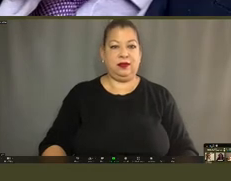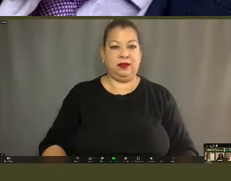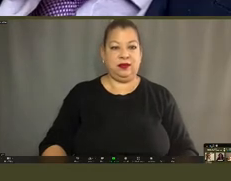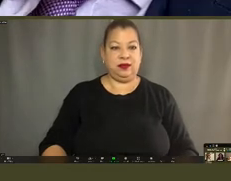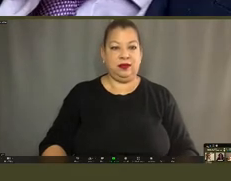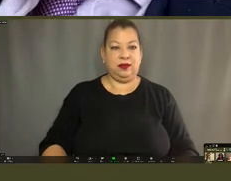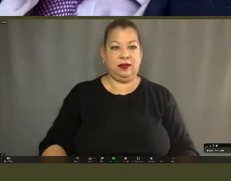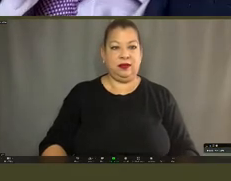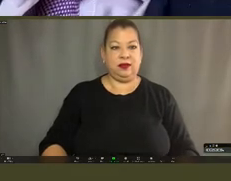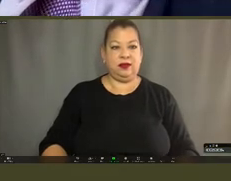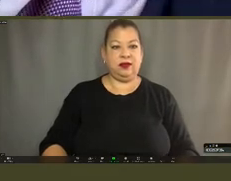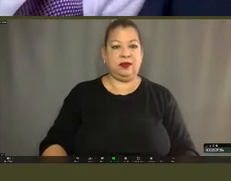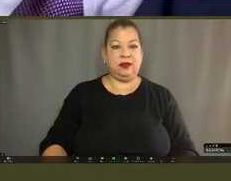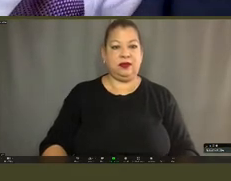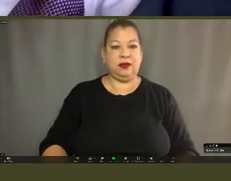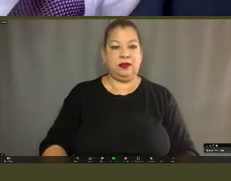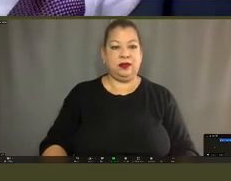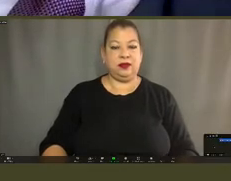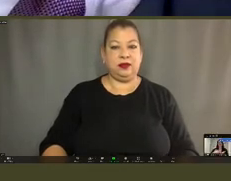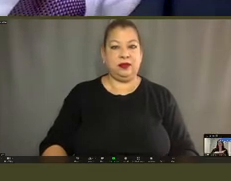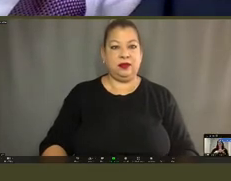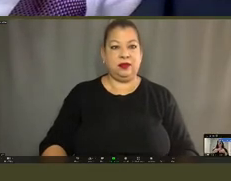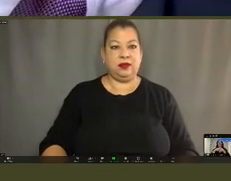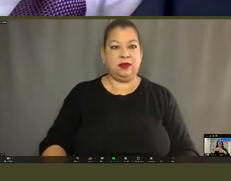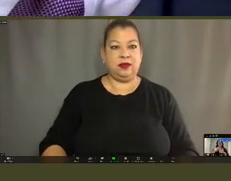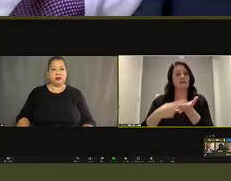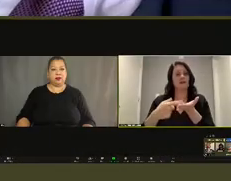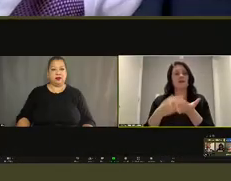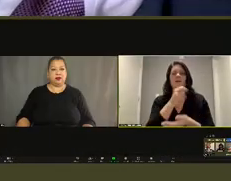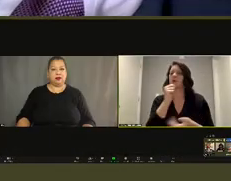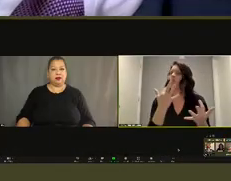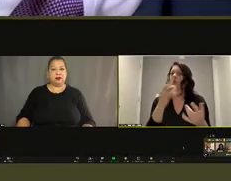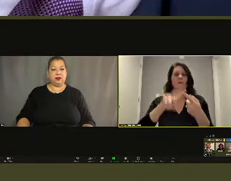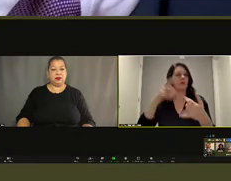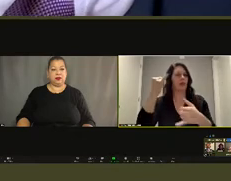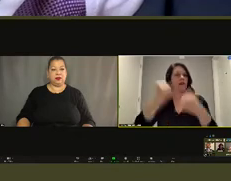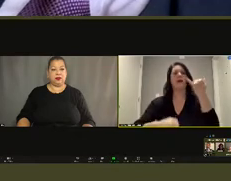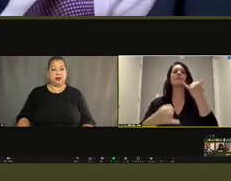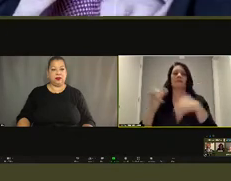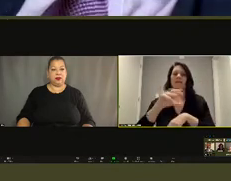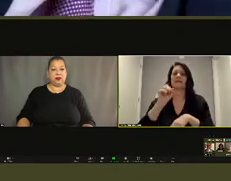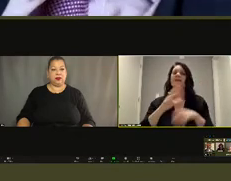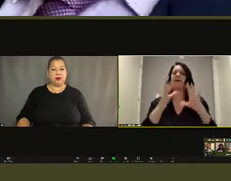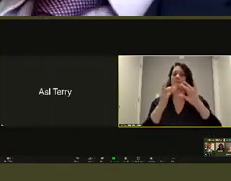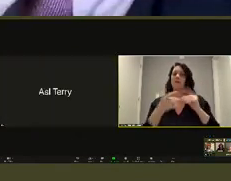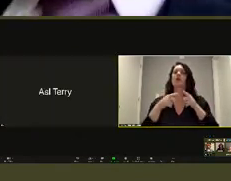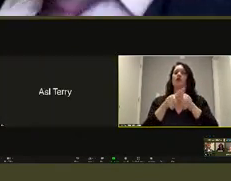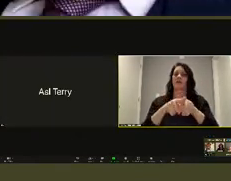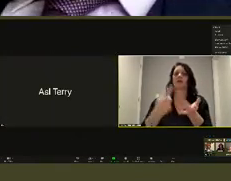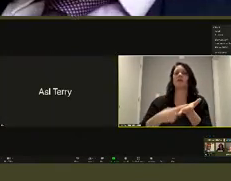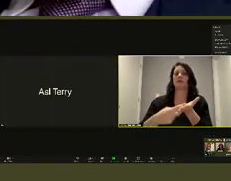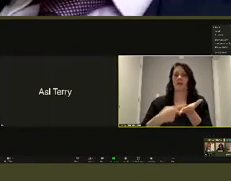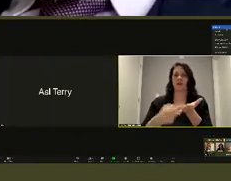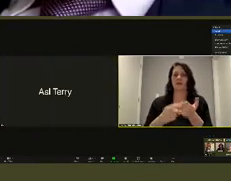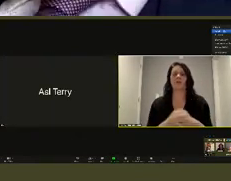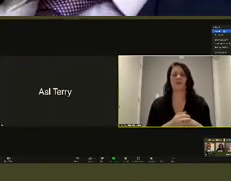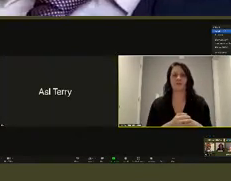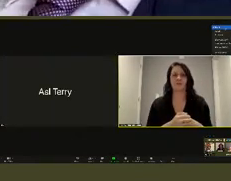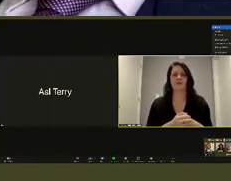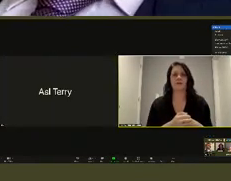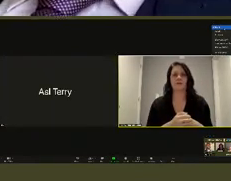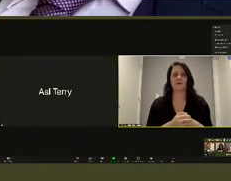questions during these discussions. Don't wait until the end. You'll risk missing out. And do vote on the questions that you